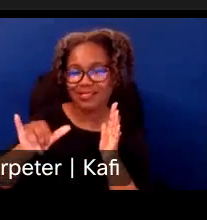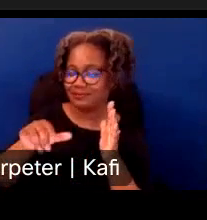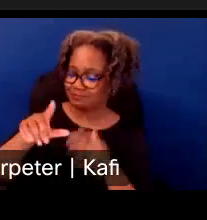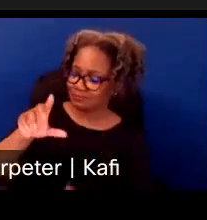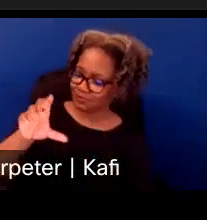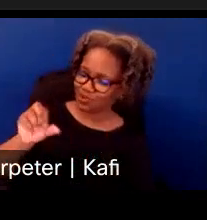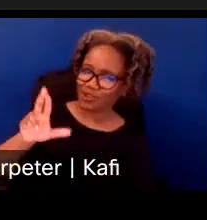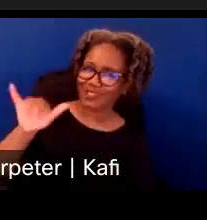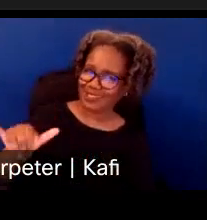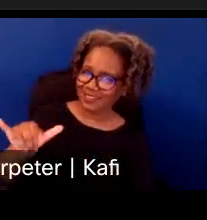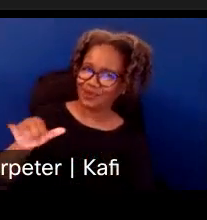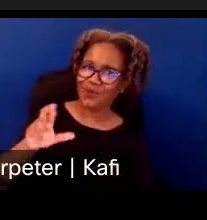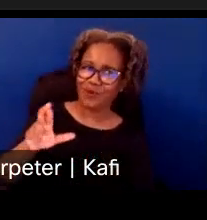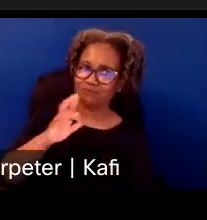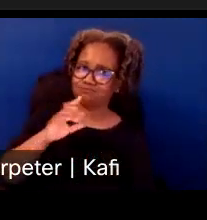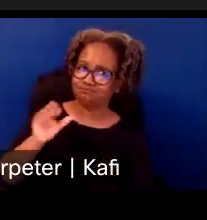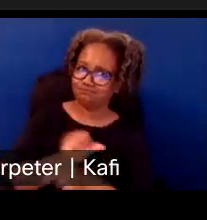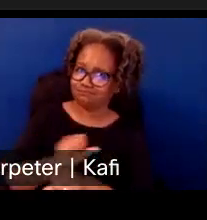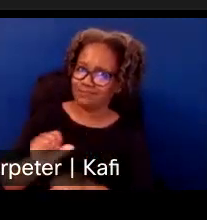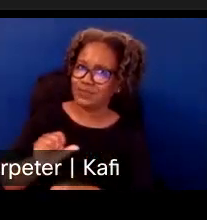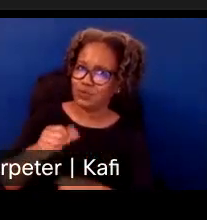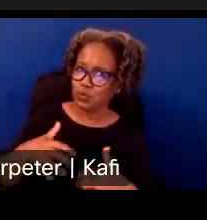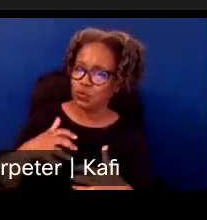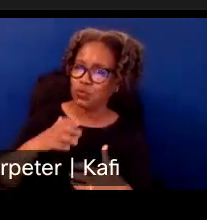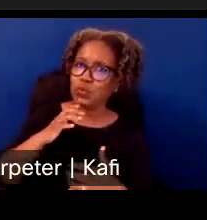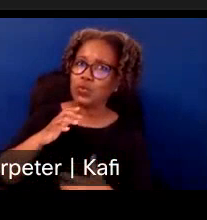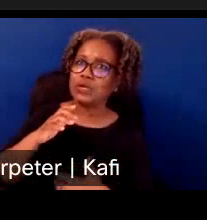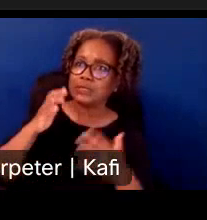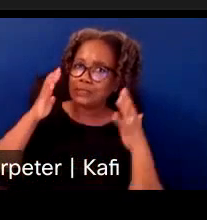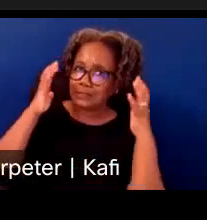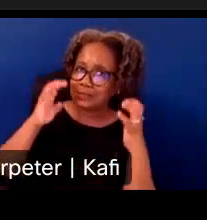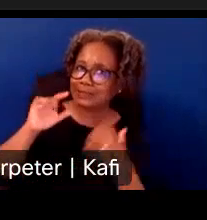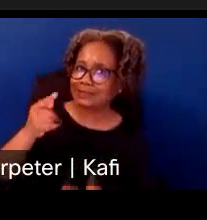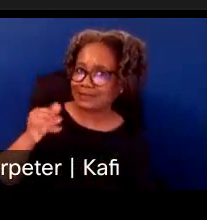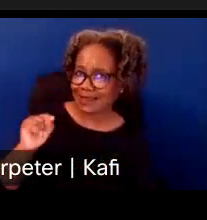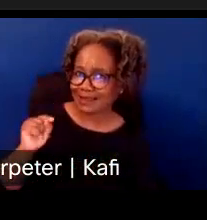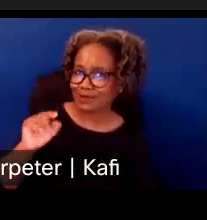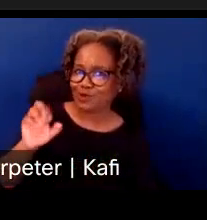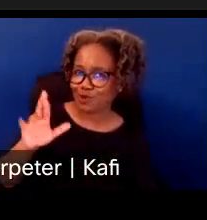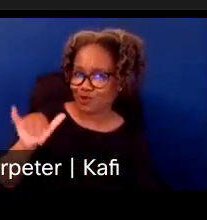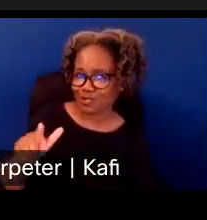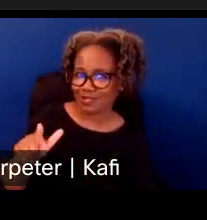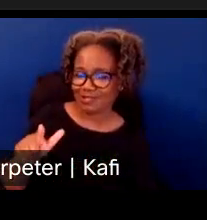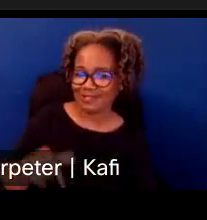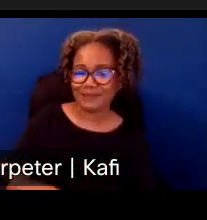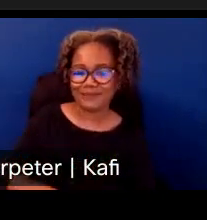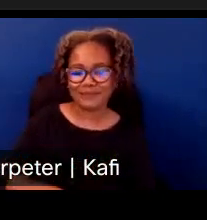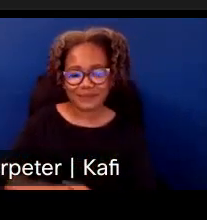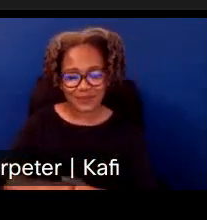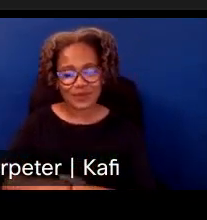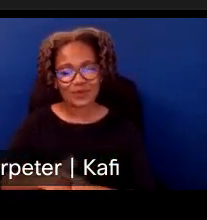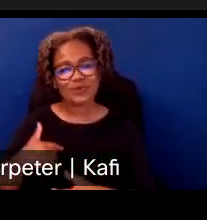we've got to have education to talk to the client and to learn how to deal